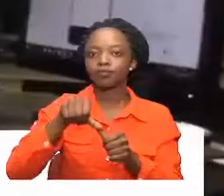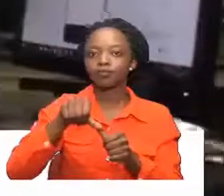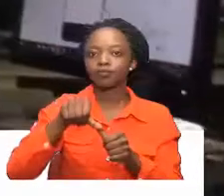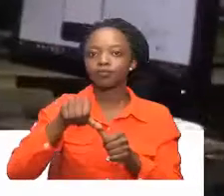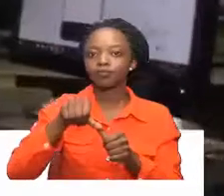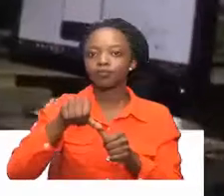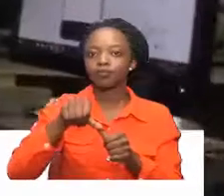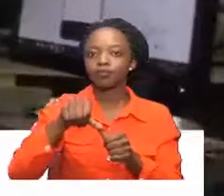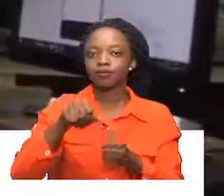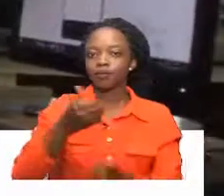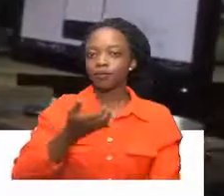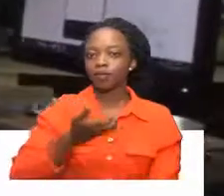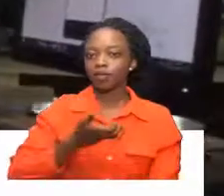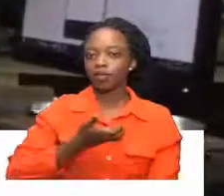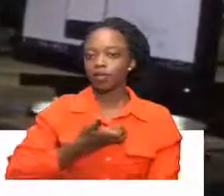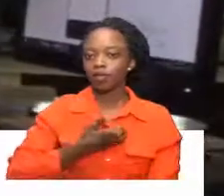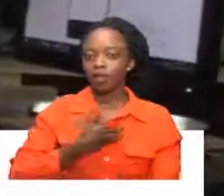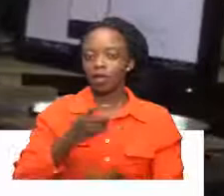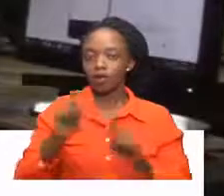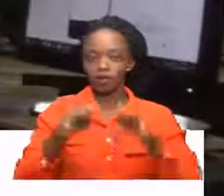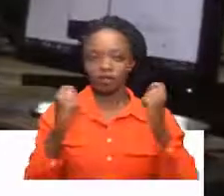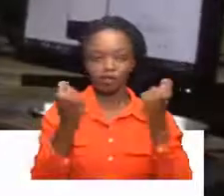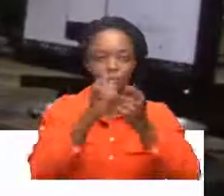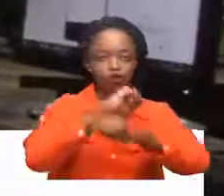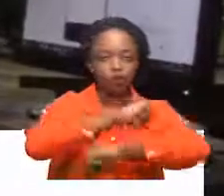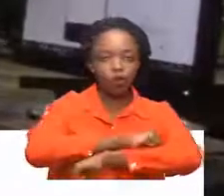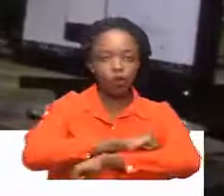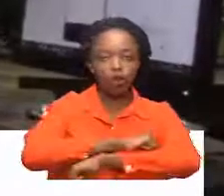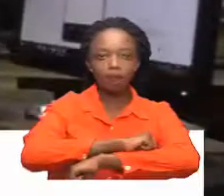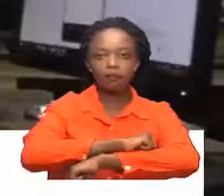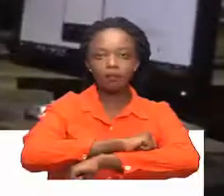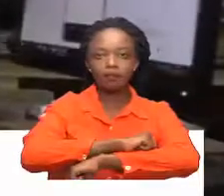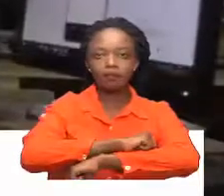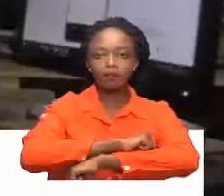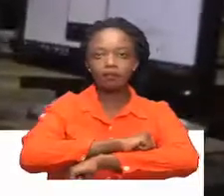our school, the school